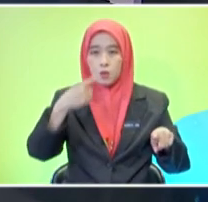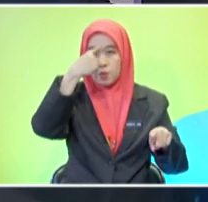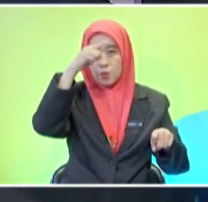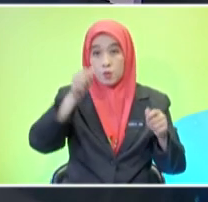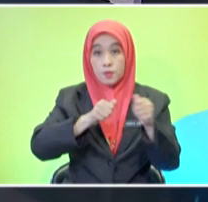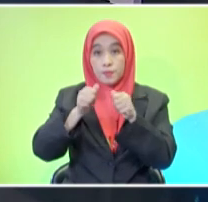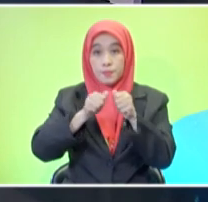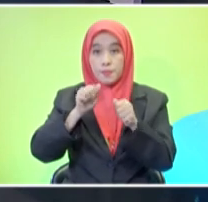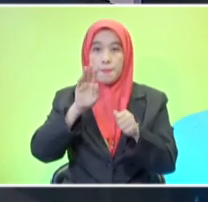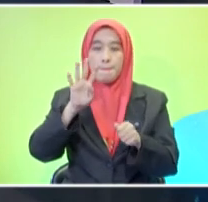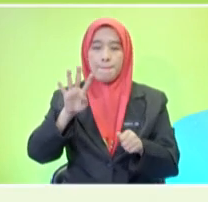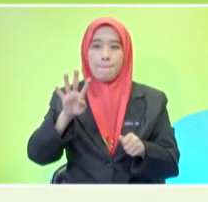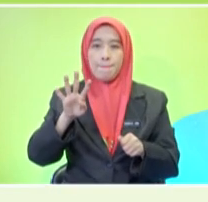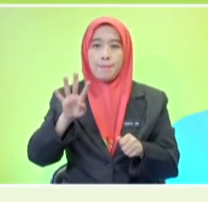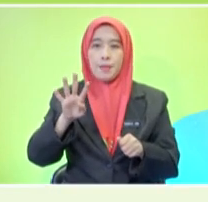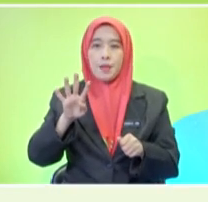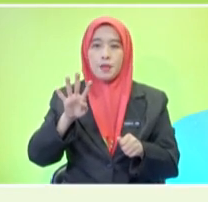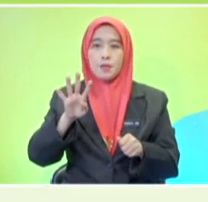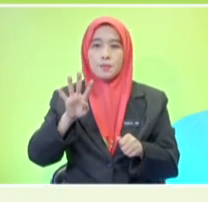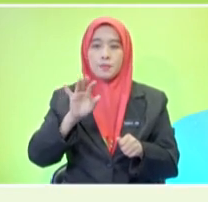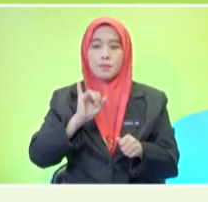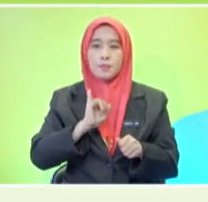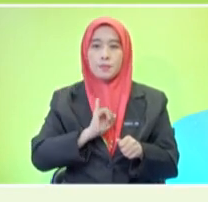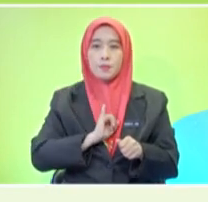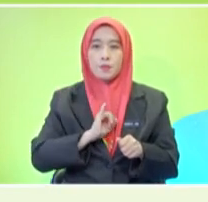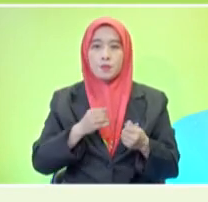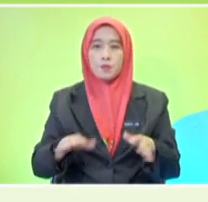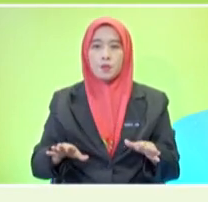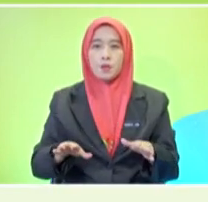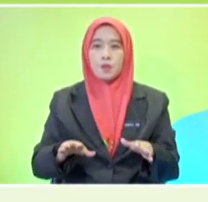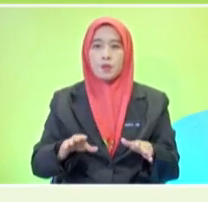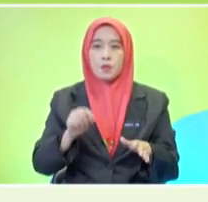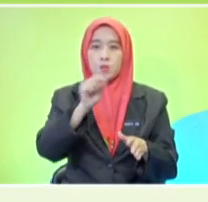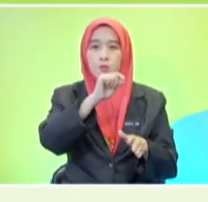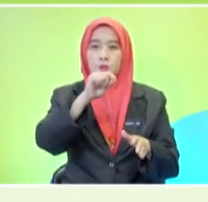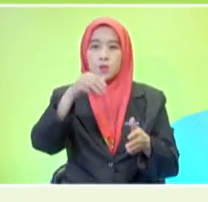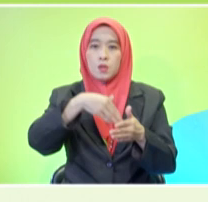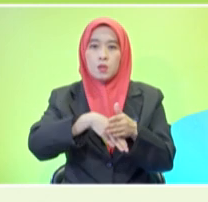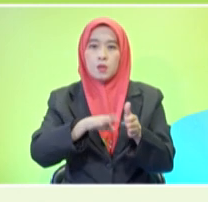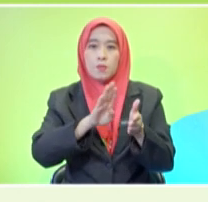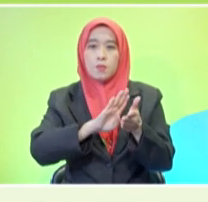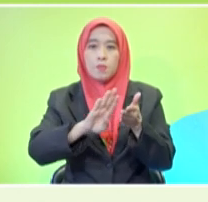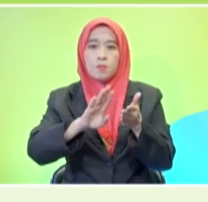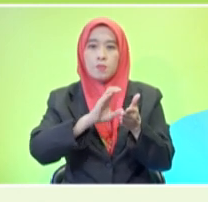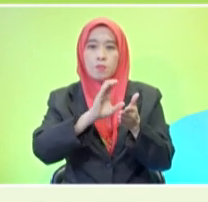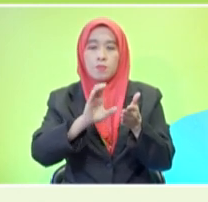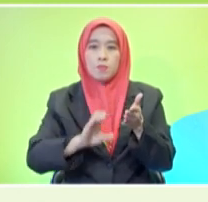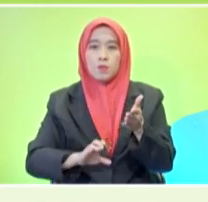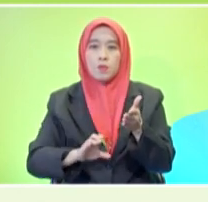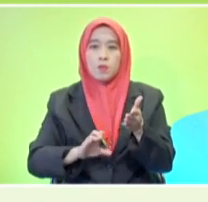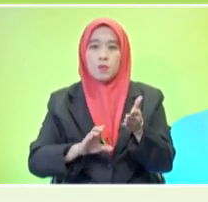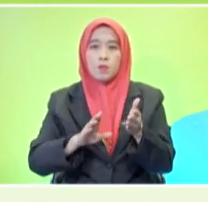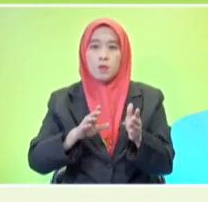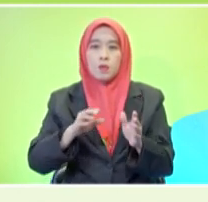4. I've already plotted it on the bar chart, mm-hmm, as well as in the table. So I transferred the data from